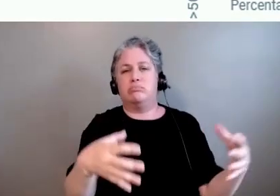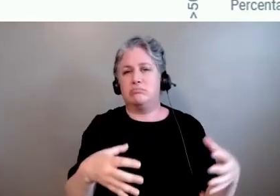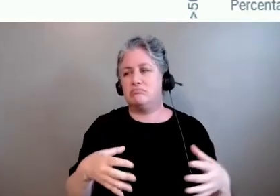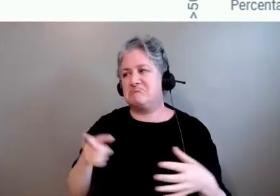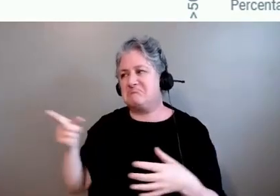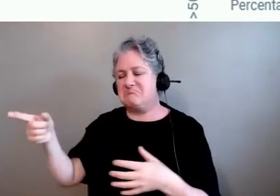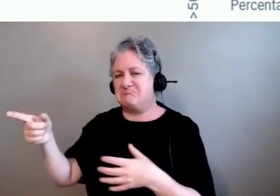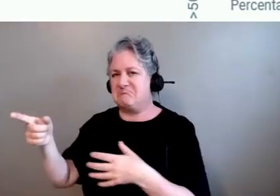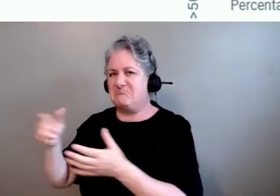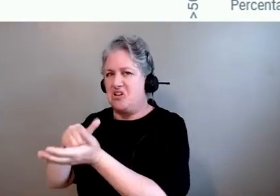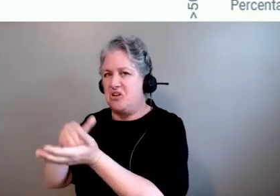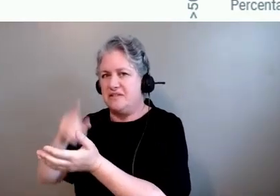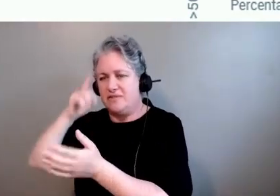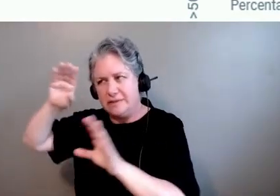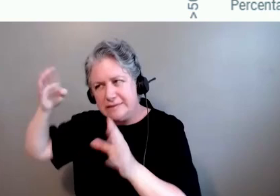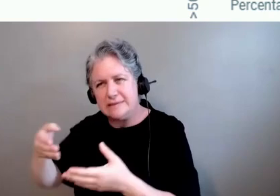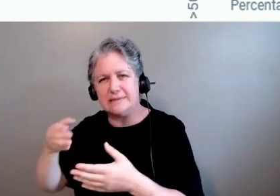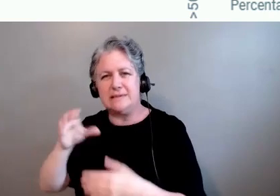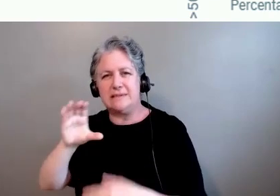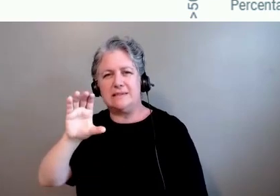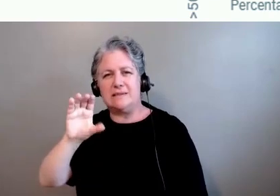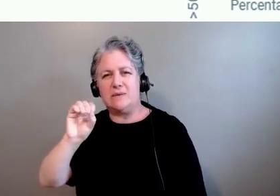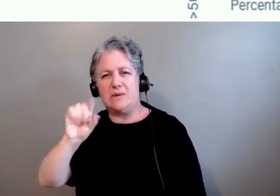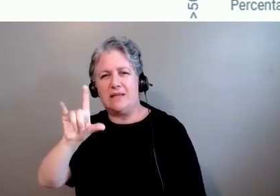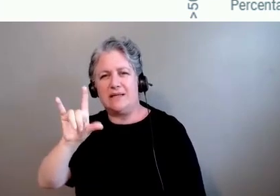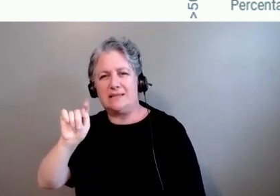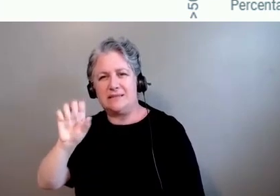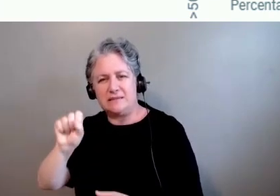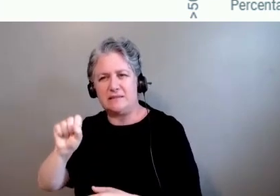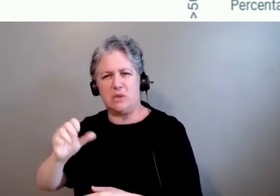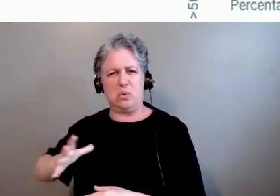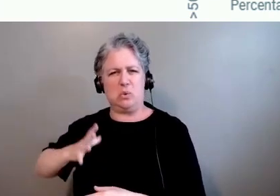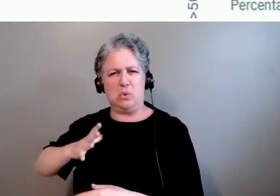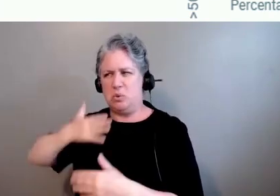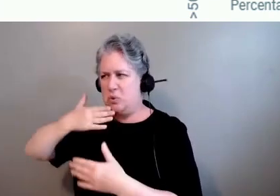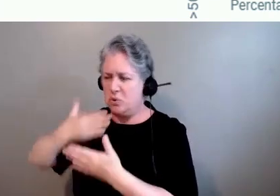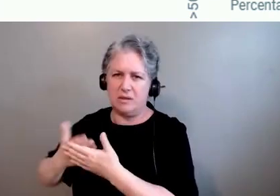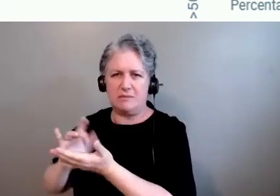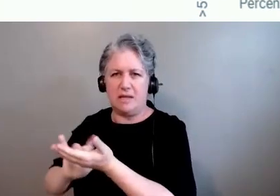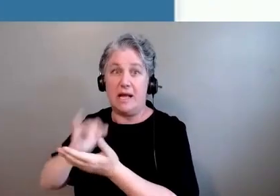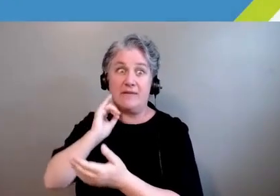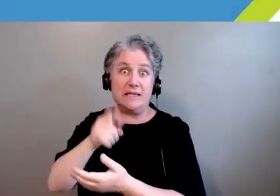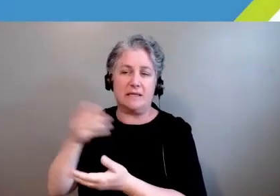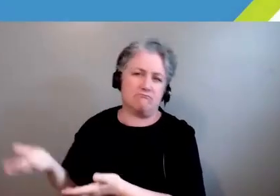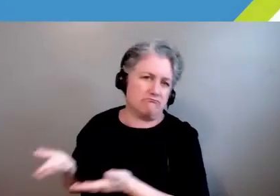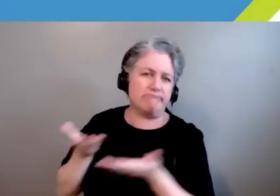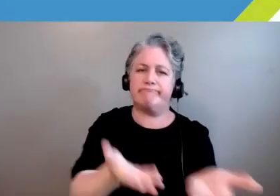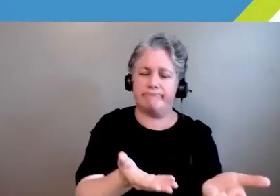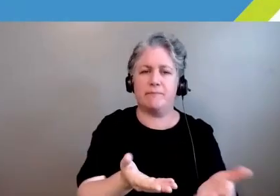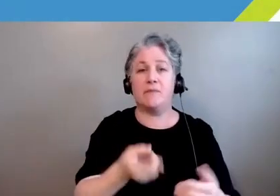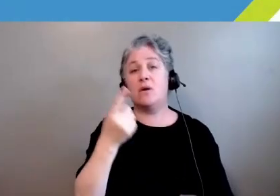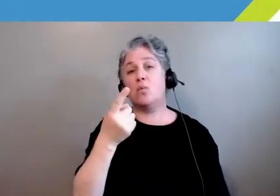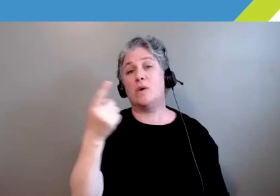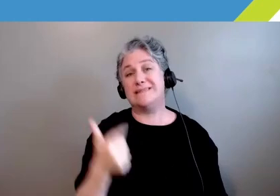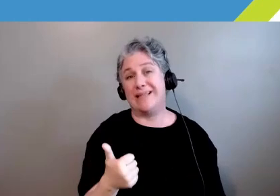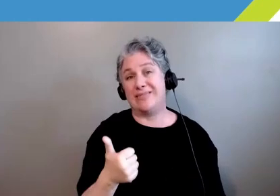the colitis. They are giving you state-of-the-art care with the latest medicines if you need them, okay? And 1 in 10 of our patients who come to our